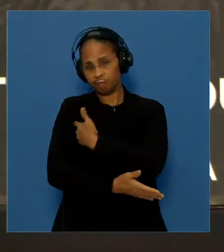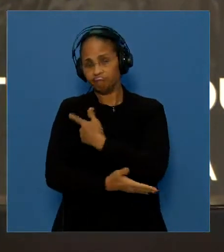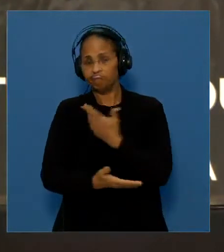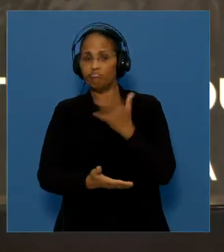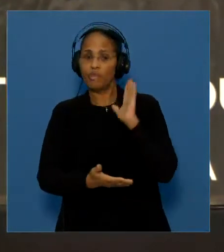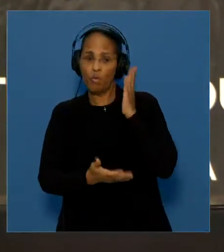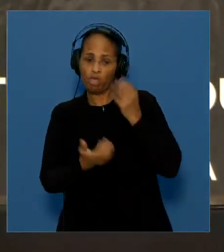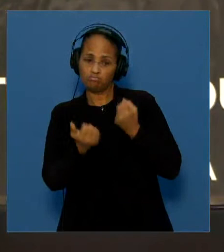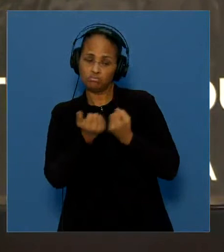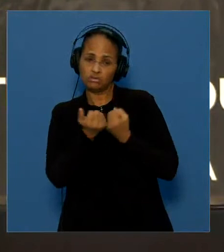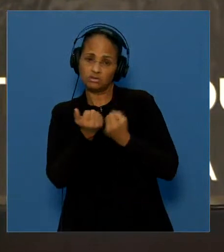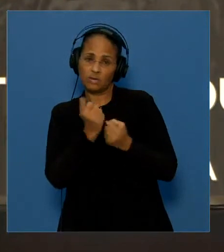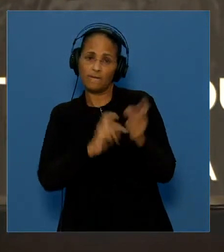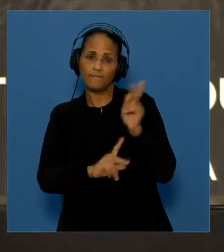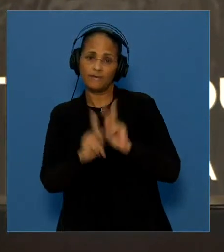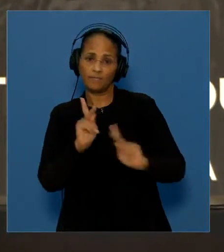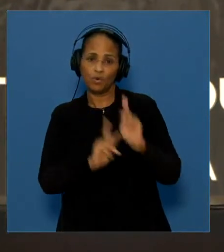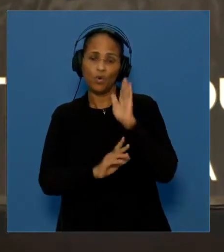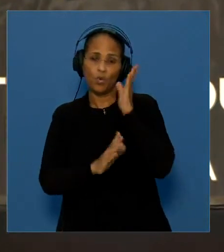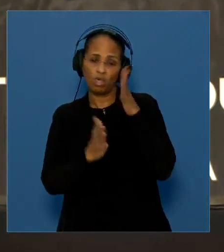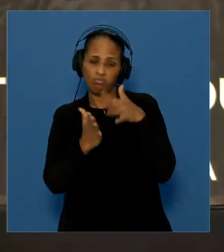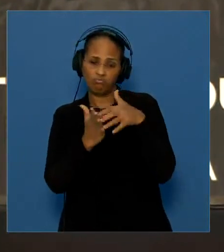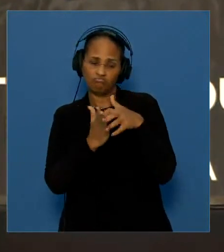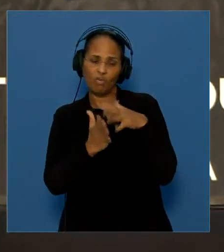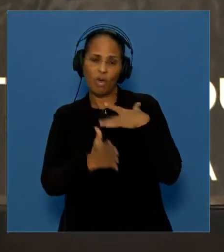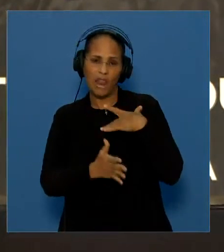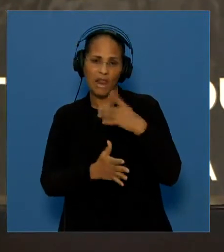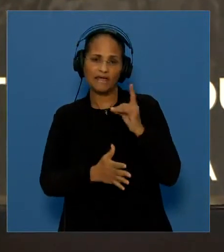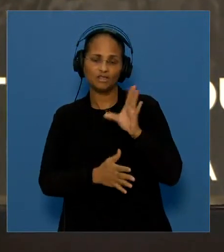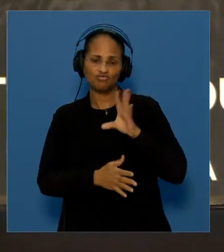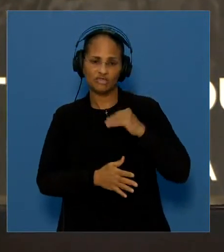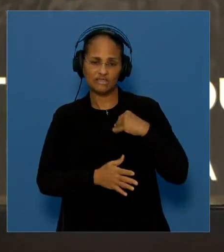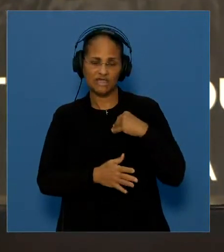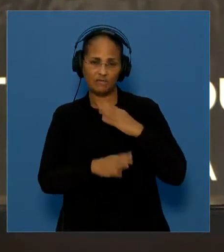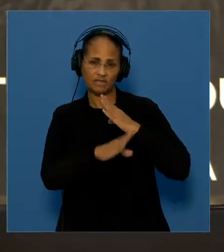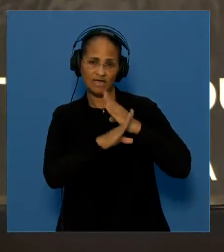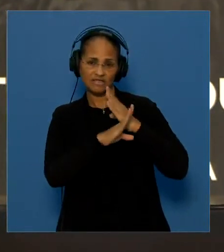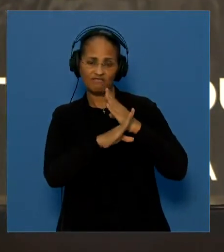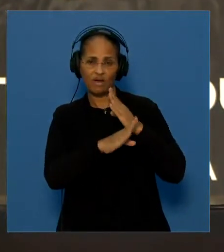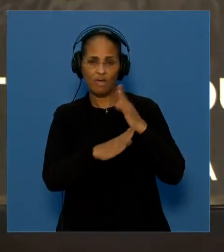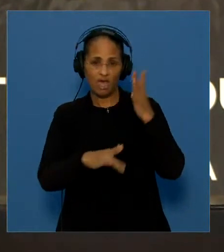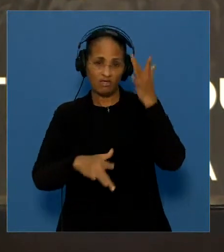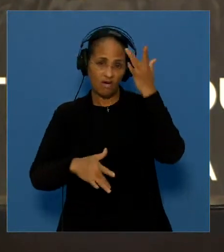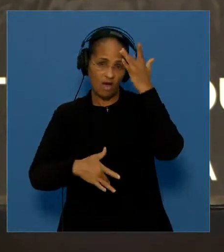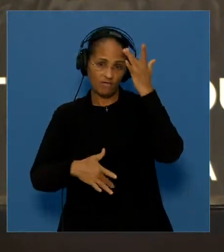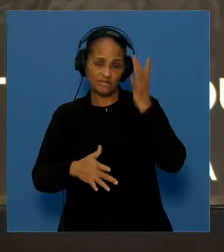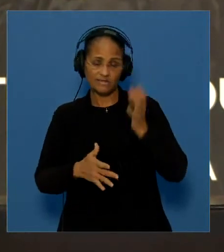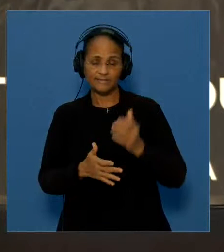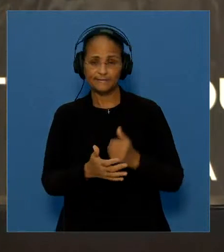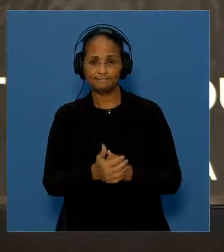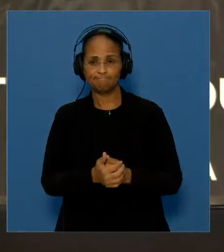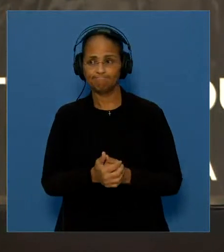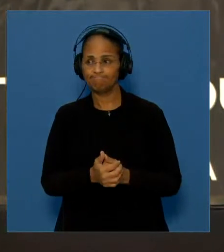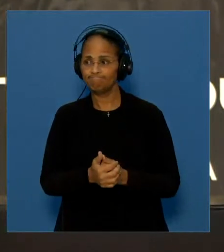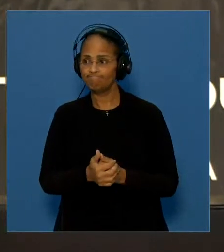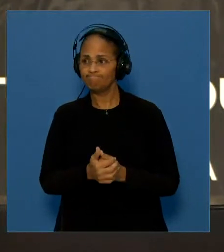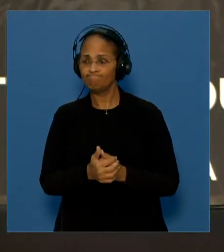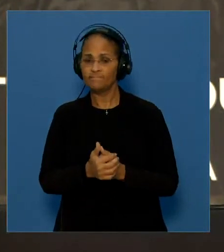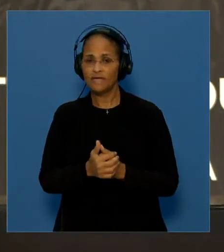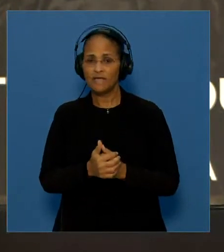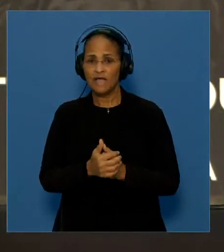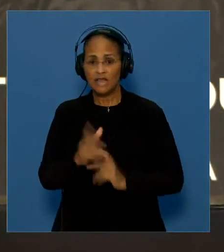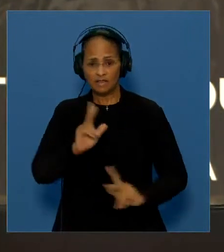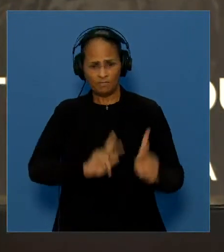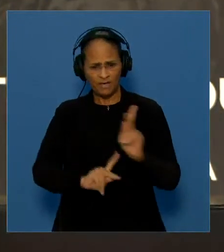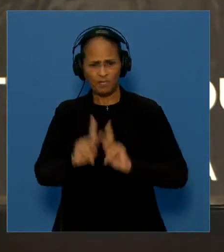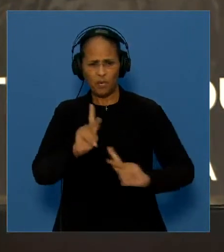to assist those persons who may be vulnerable and who would like to receive protection from the virus. The community is somewhat on